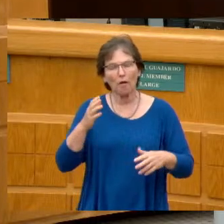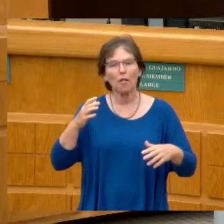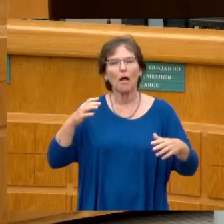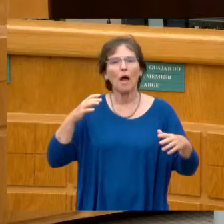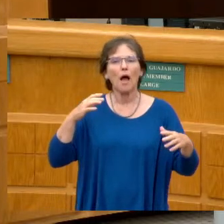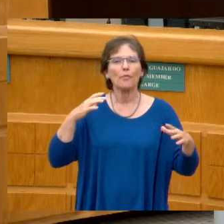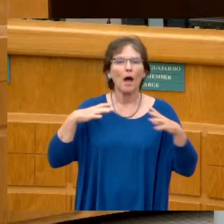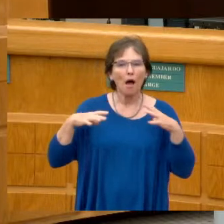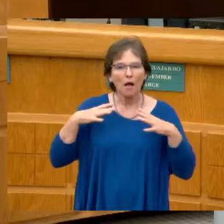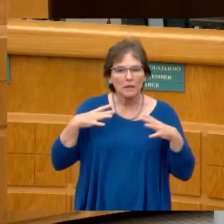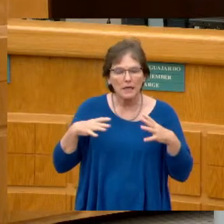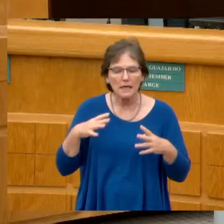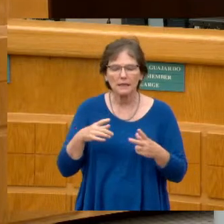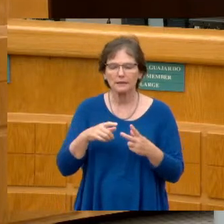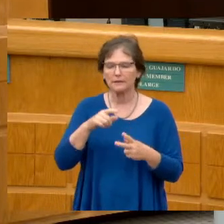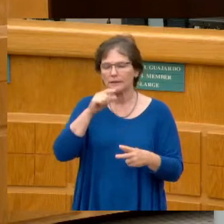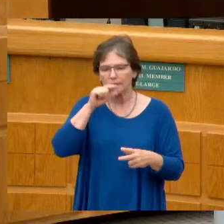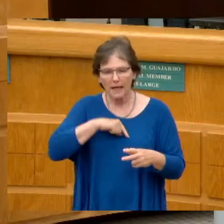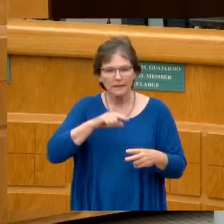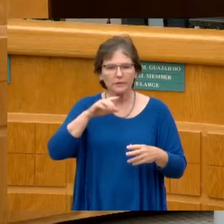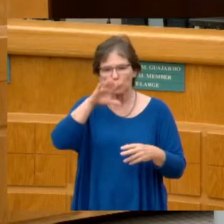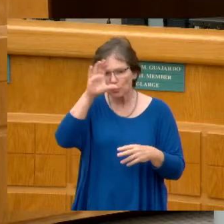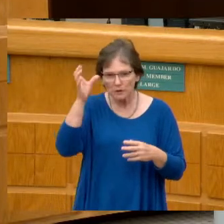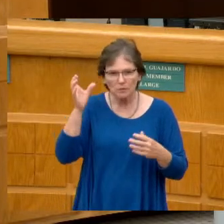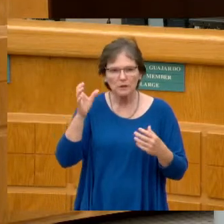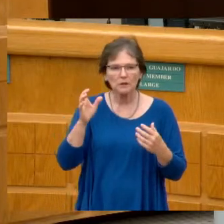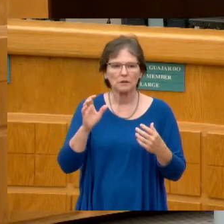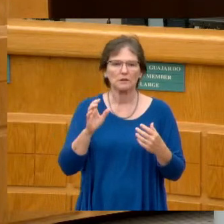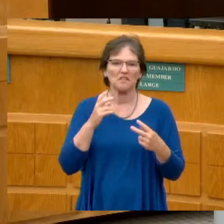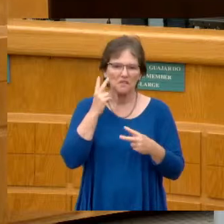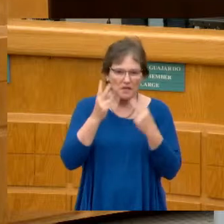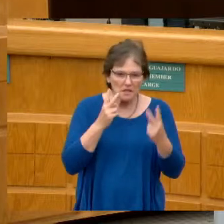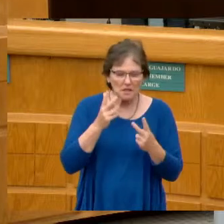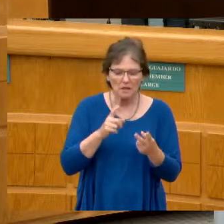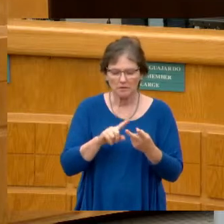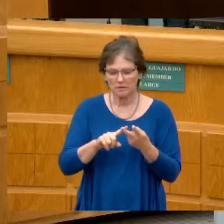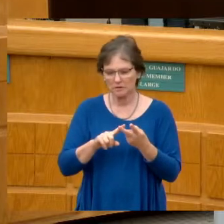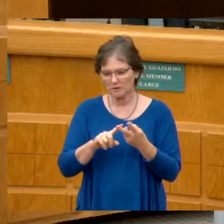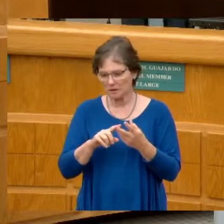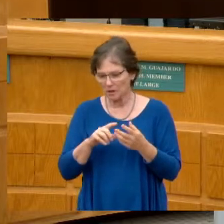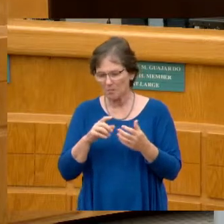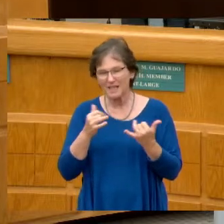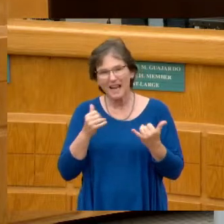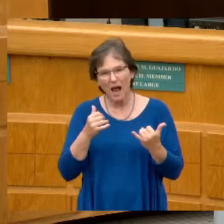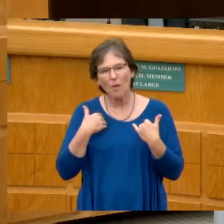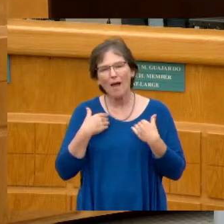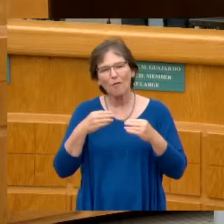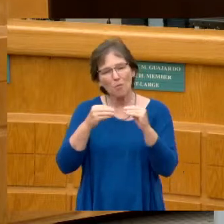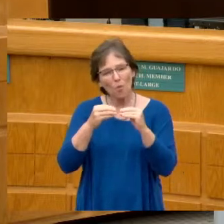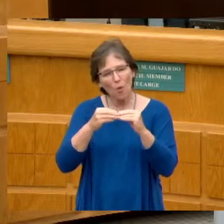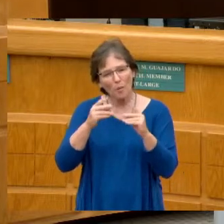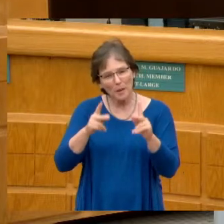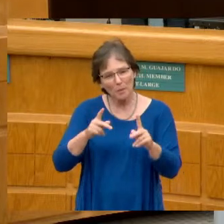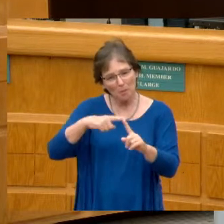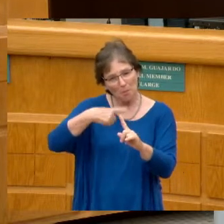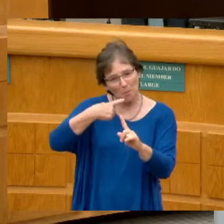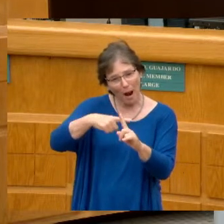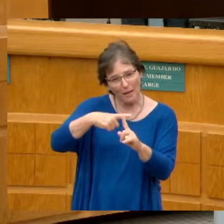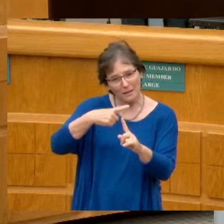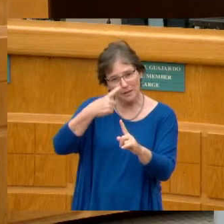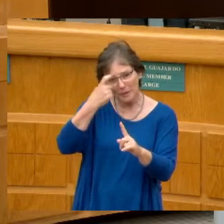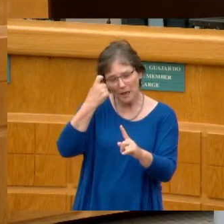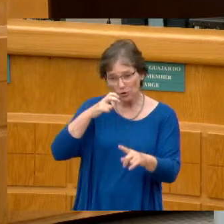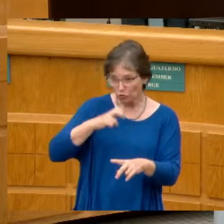some lives beyond repair. We yearn to return to normal lives, when we could go outside without a mask,